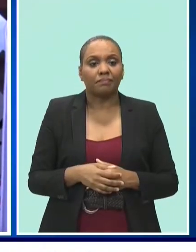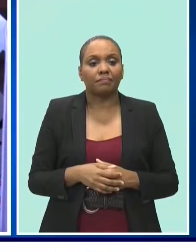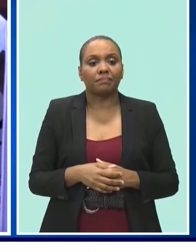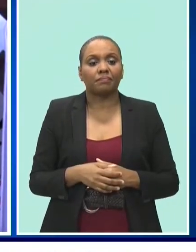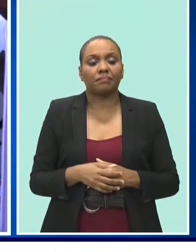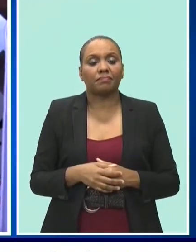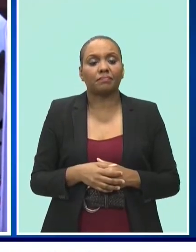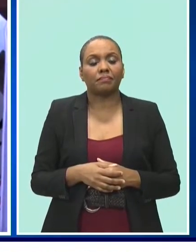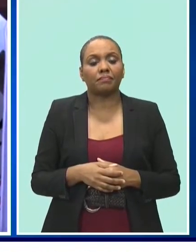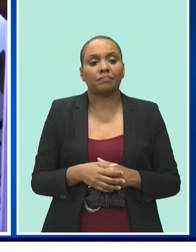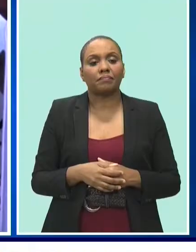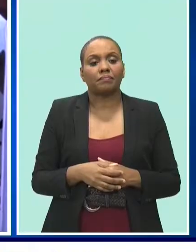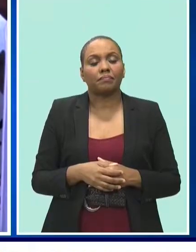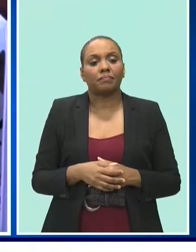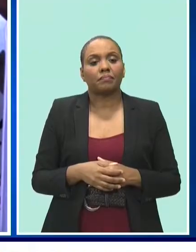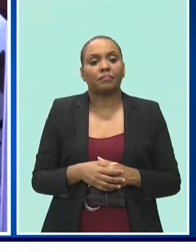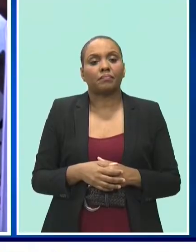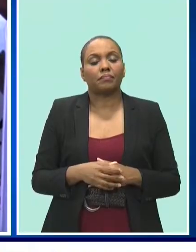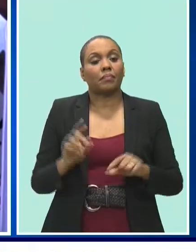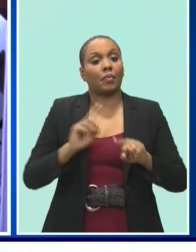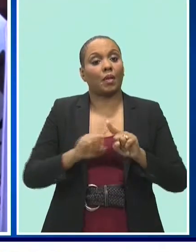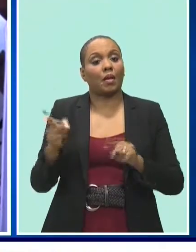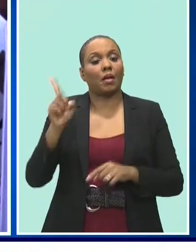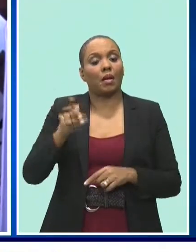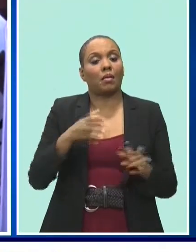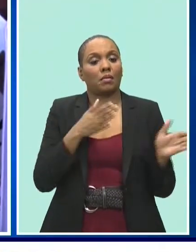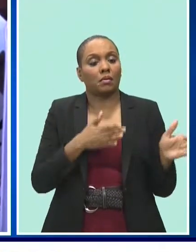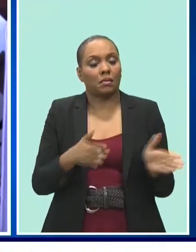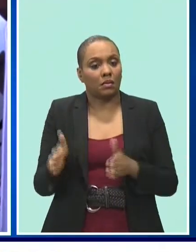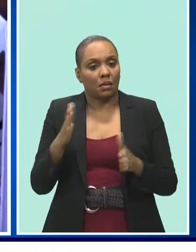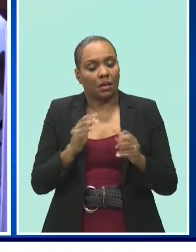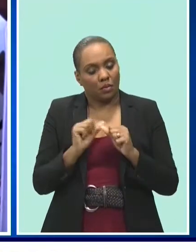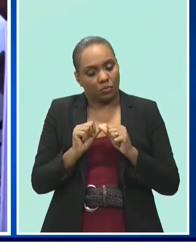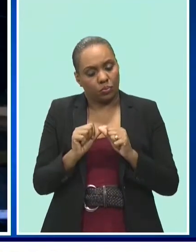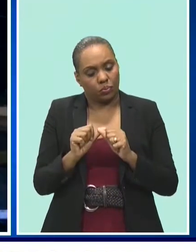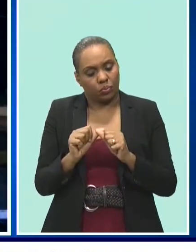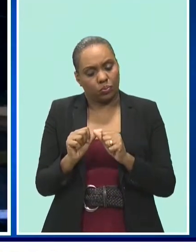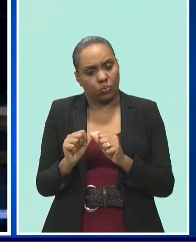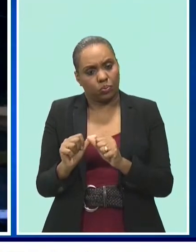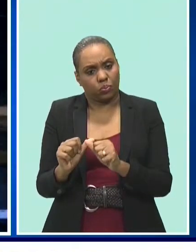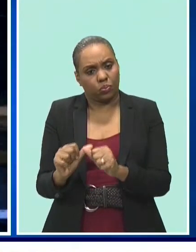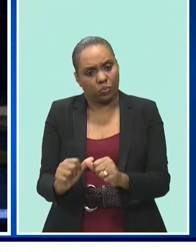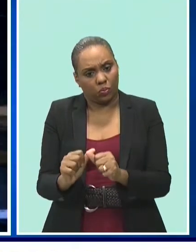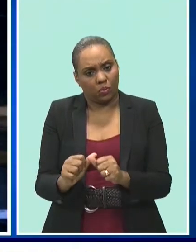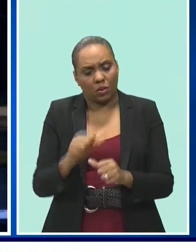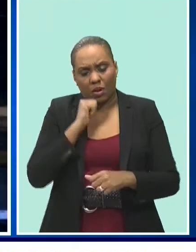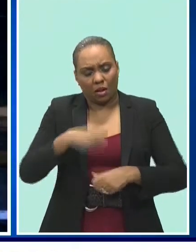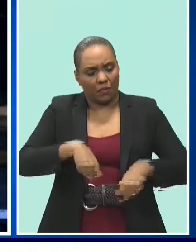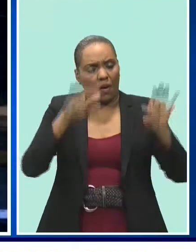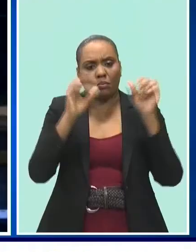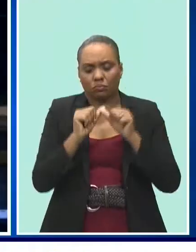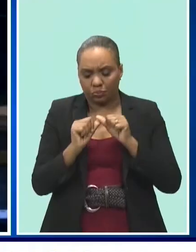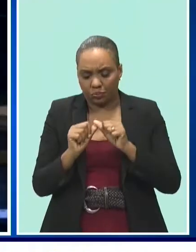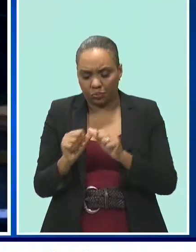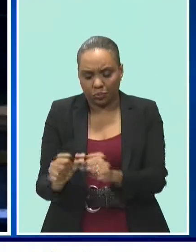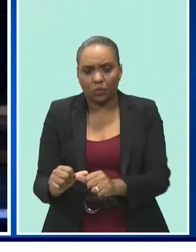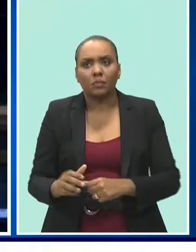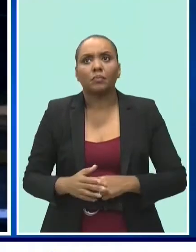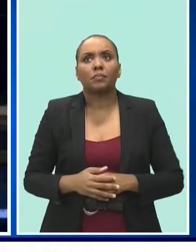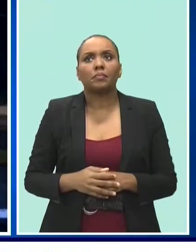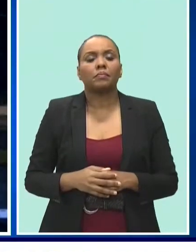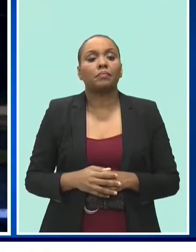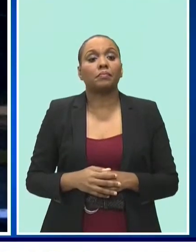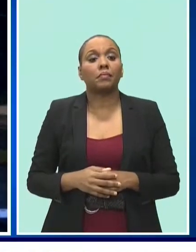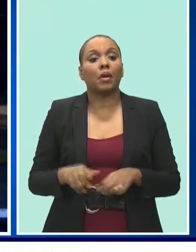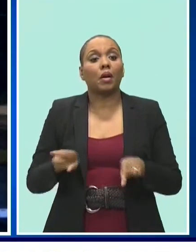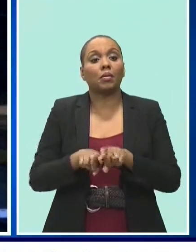But at the very least, we must be prepared to stay the course. Questions were asked of the panel, which included West